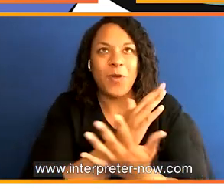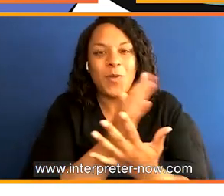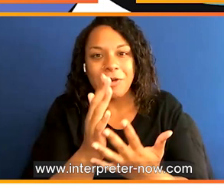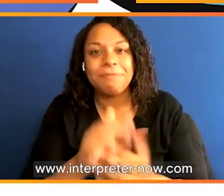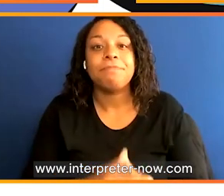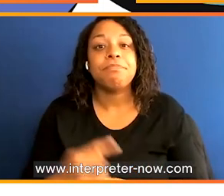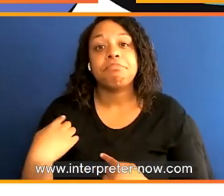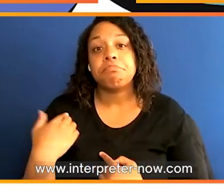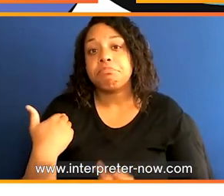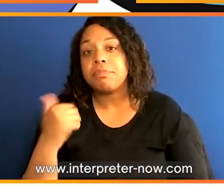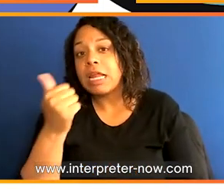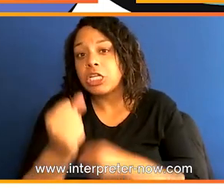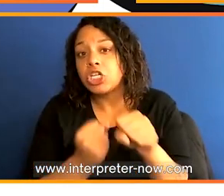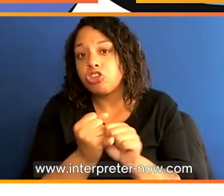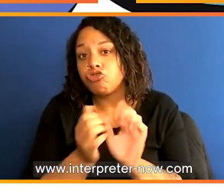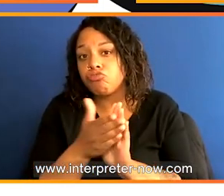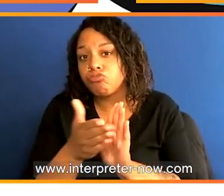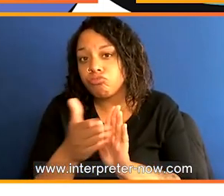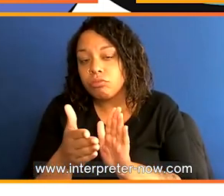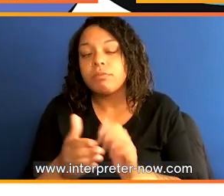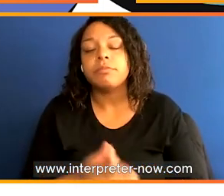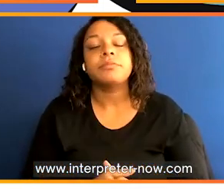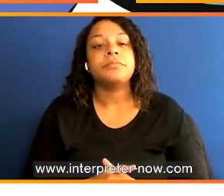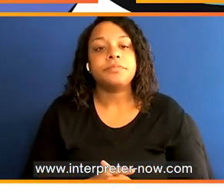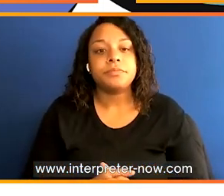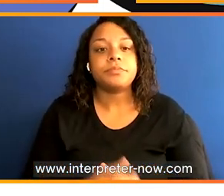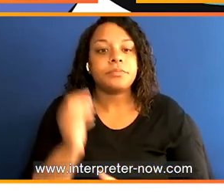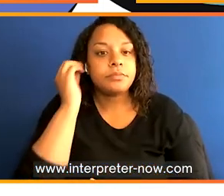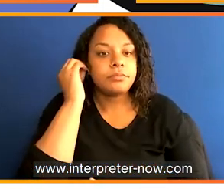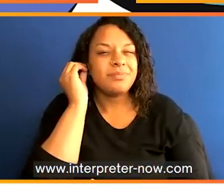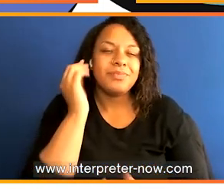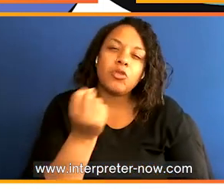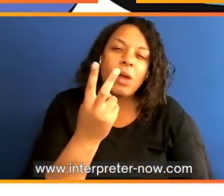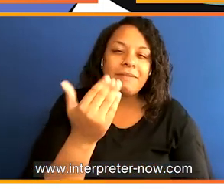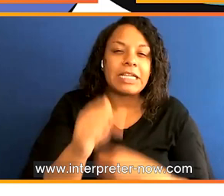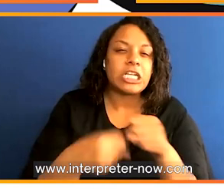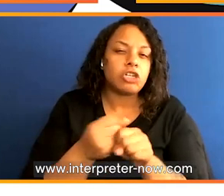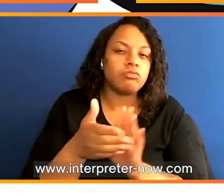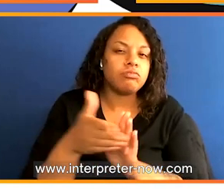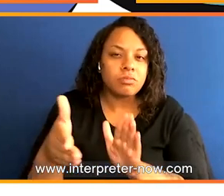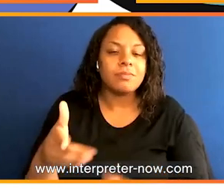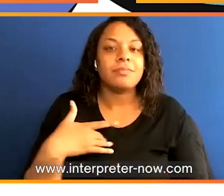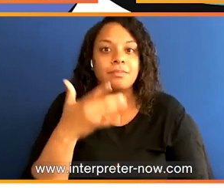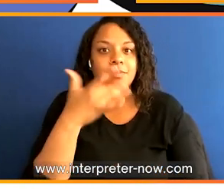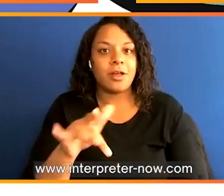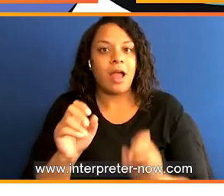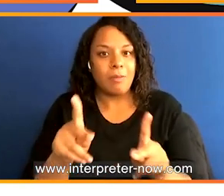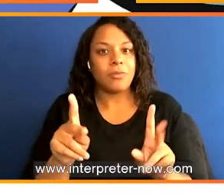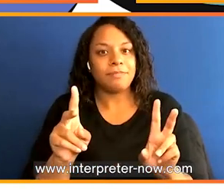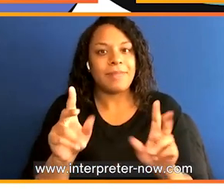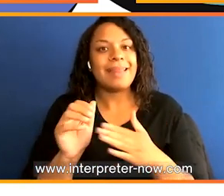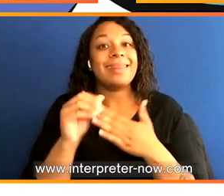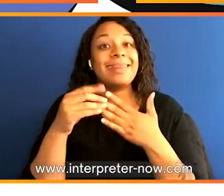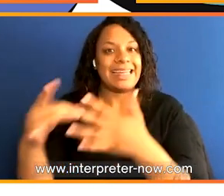my career, 12, 15 years, I've had the fortunate opportunity to lead in human resources. And